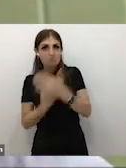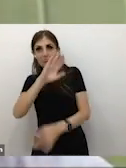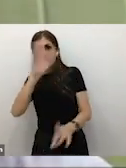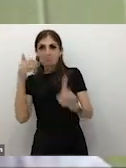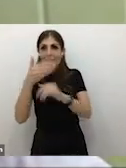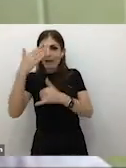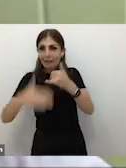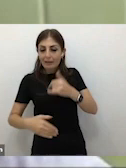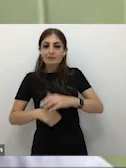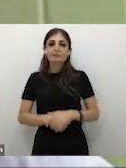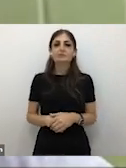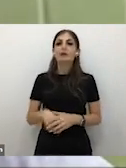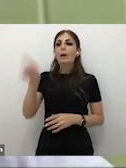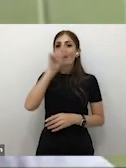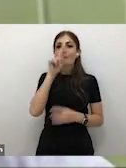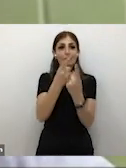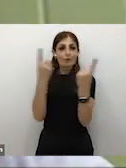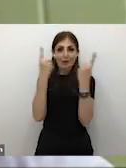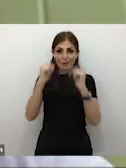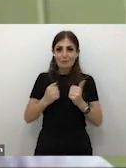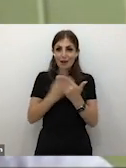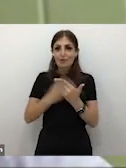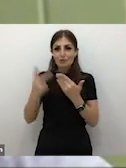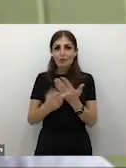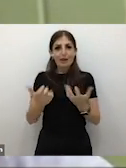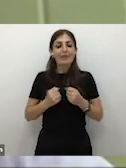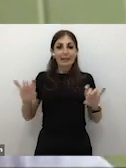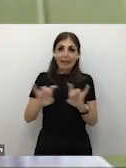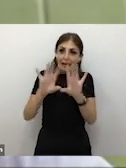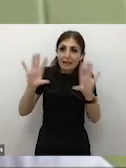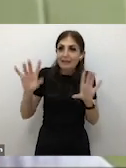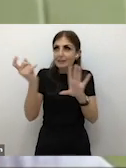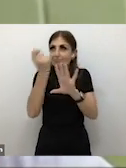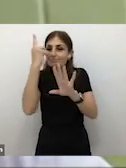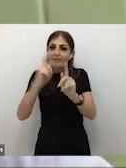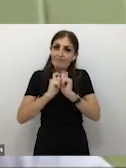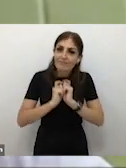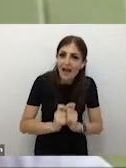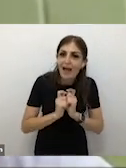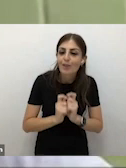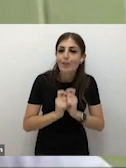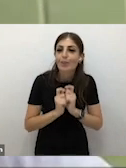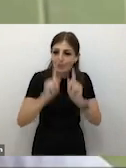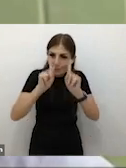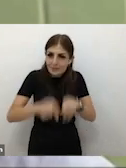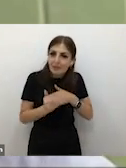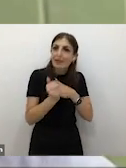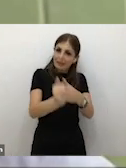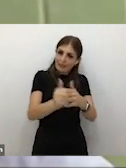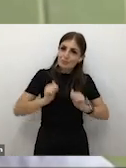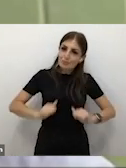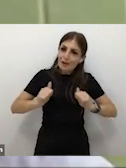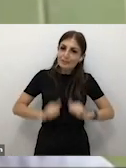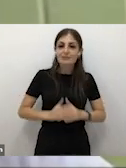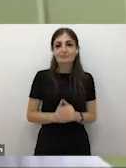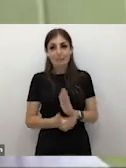Well, alumni of our programs tell us that they get a really clear sense of their values that inform their leadership practice, the